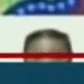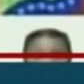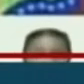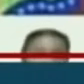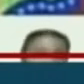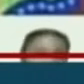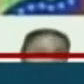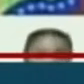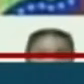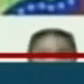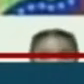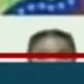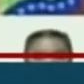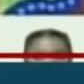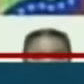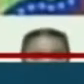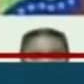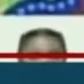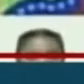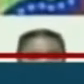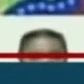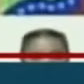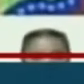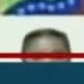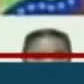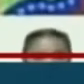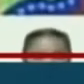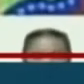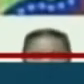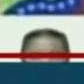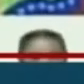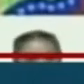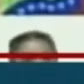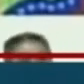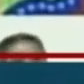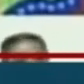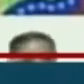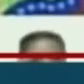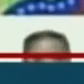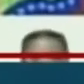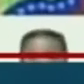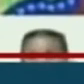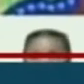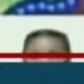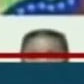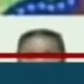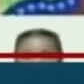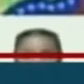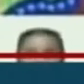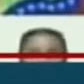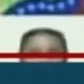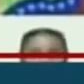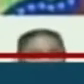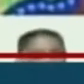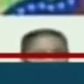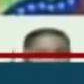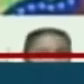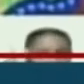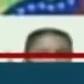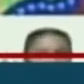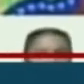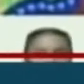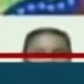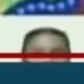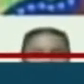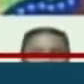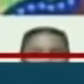the people of Venezuela could be operating. This has been an instruction that since the first days of January has been put into practice by the